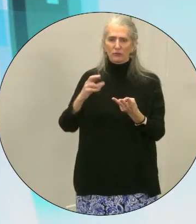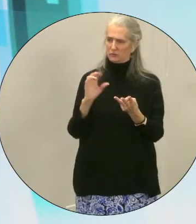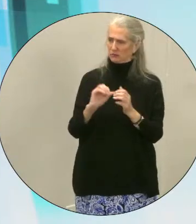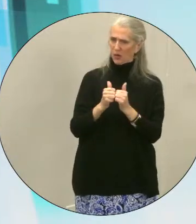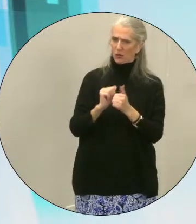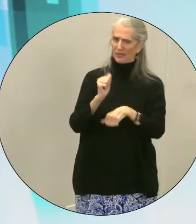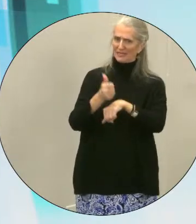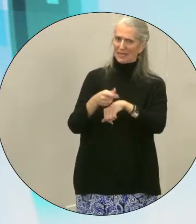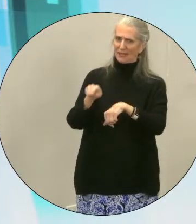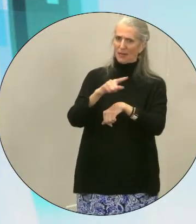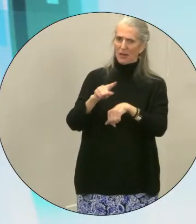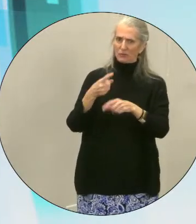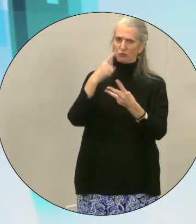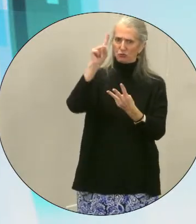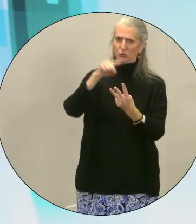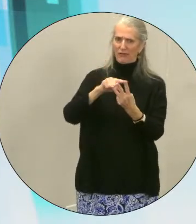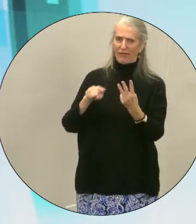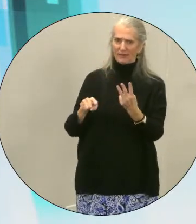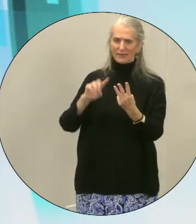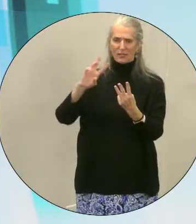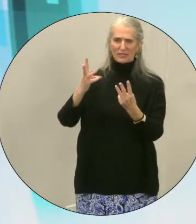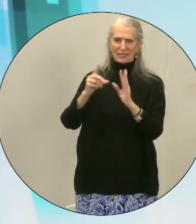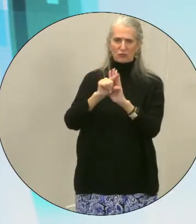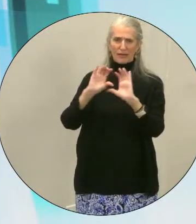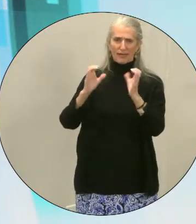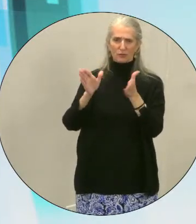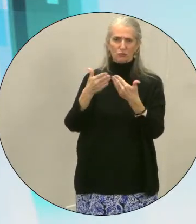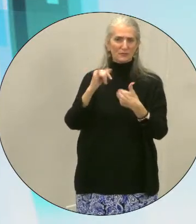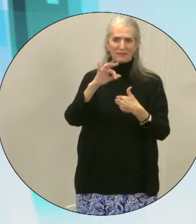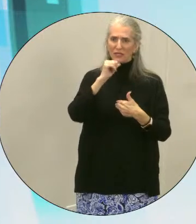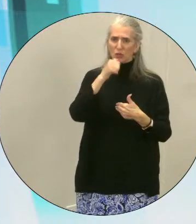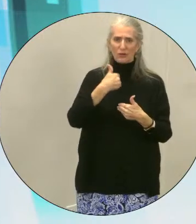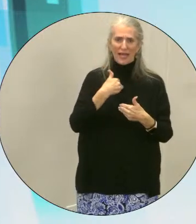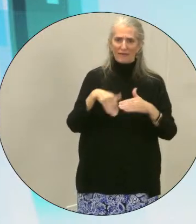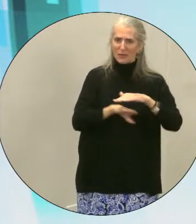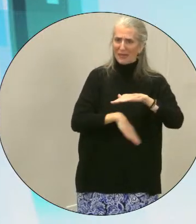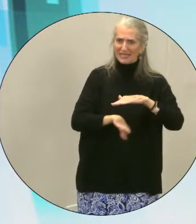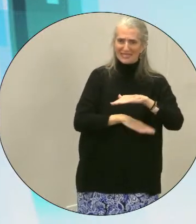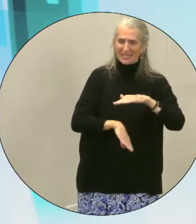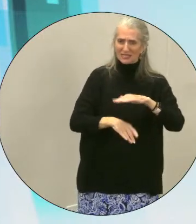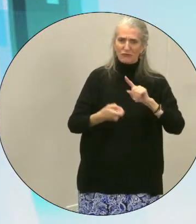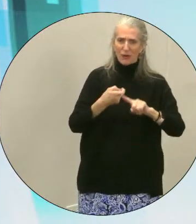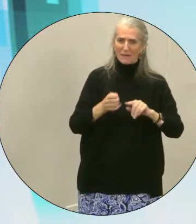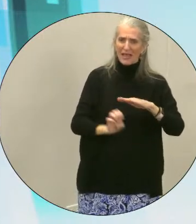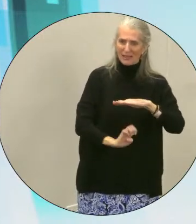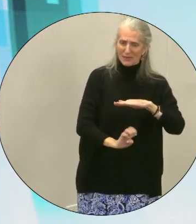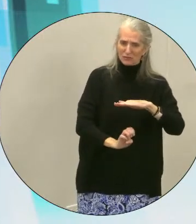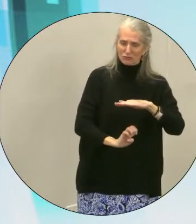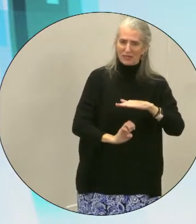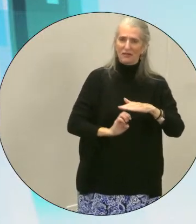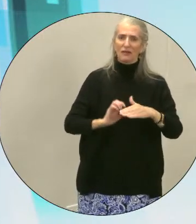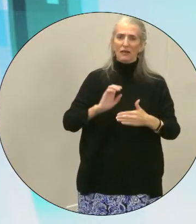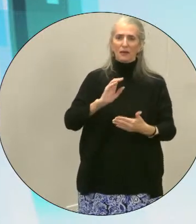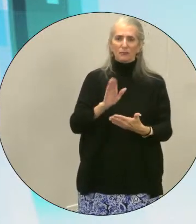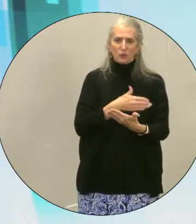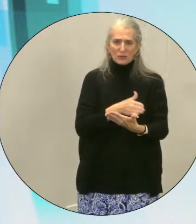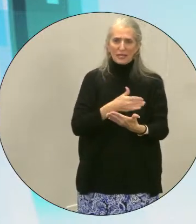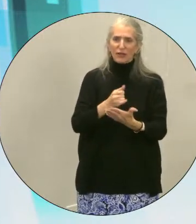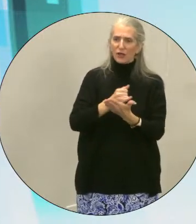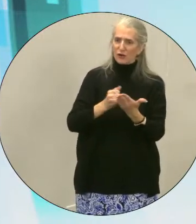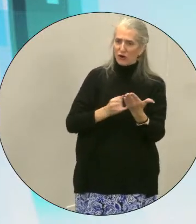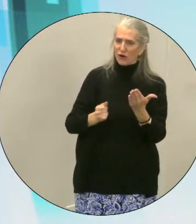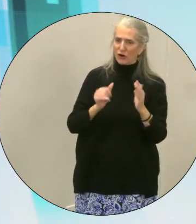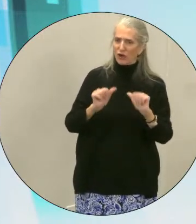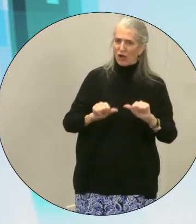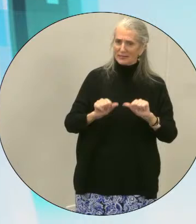success in their sixth grade classrooms if they don't have all of the elementary music and art content under their belts when